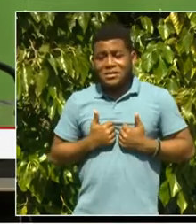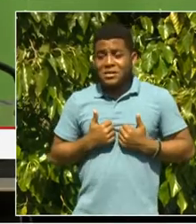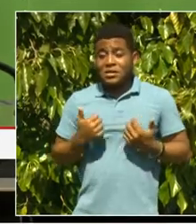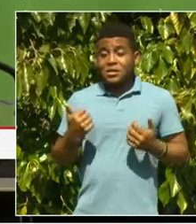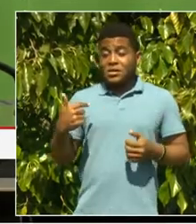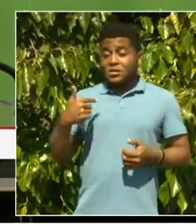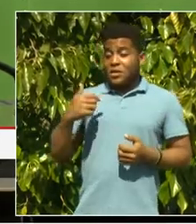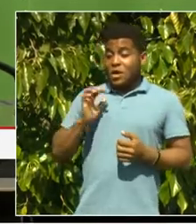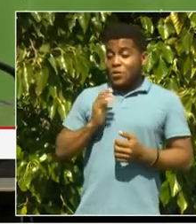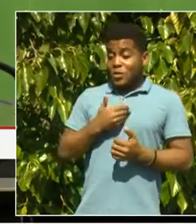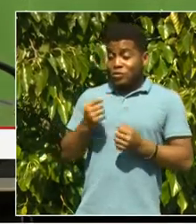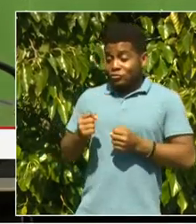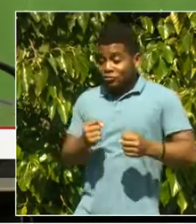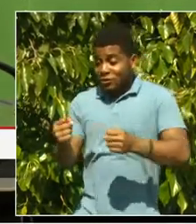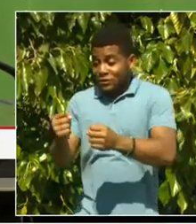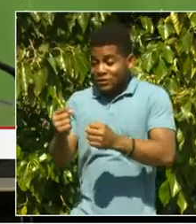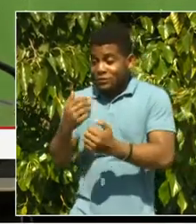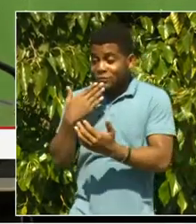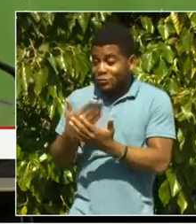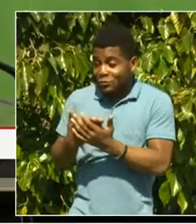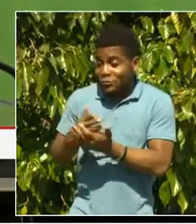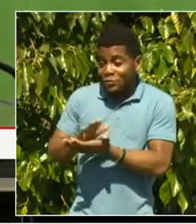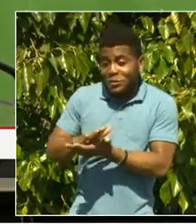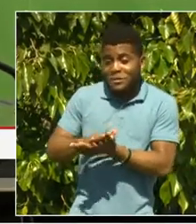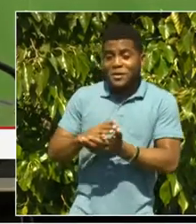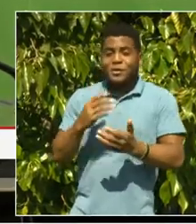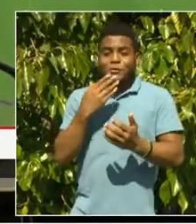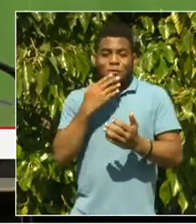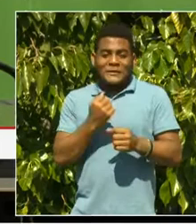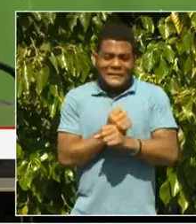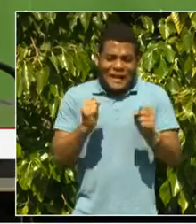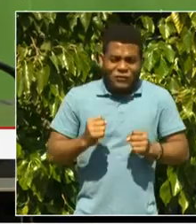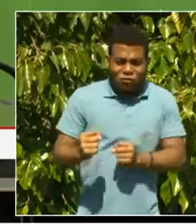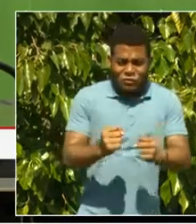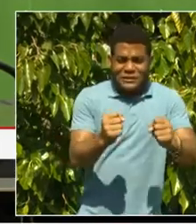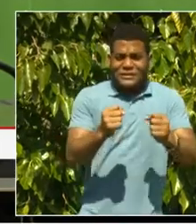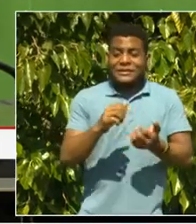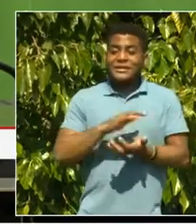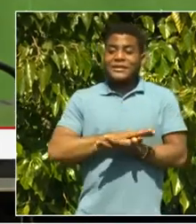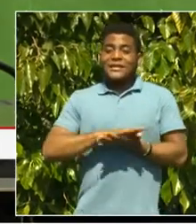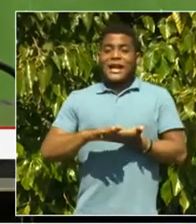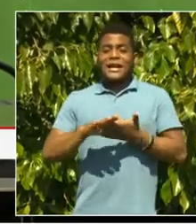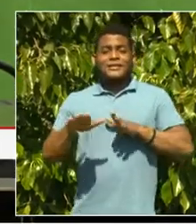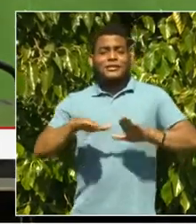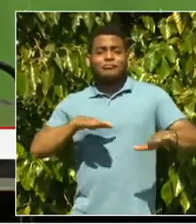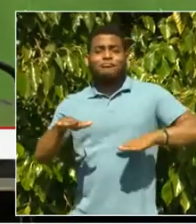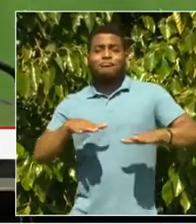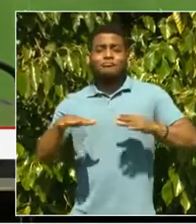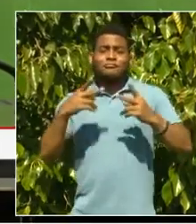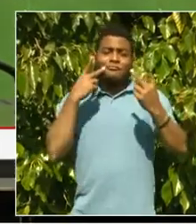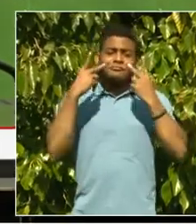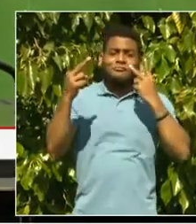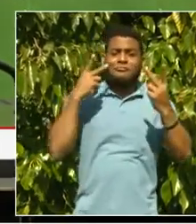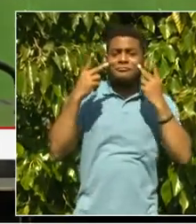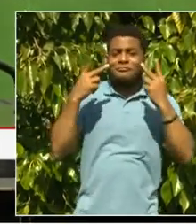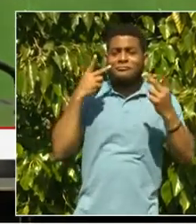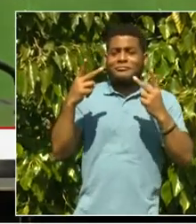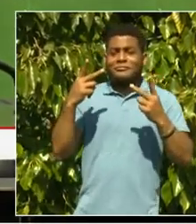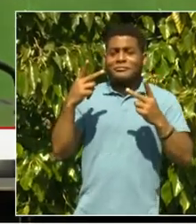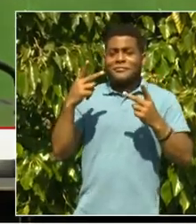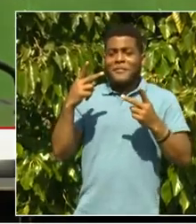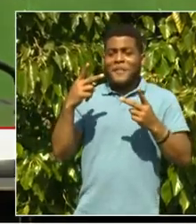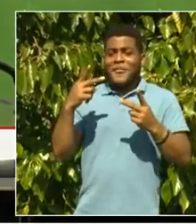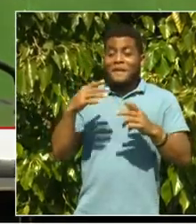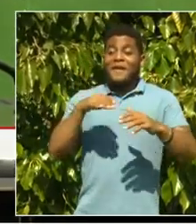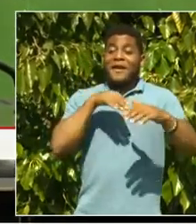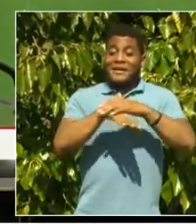safe streets, quality recreation, access to quality health care. I know Dr. Nesbitt likes